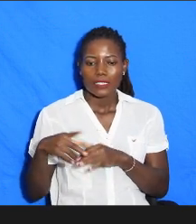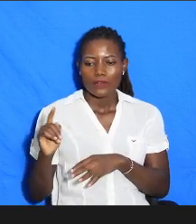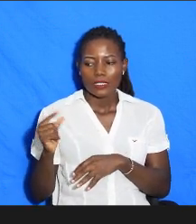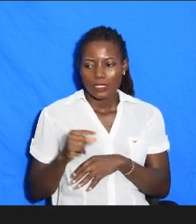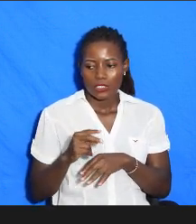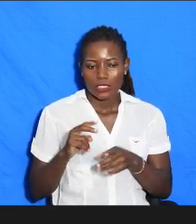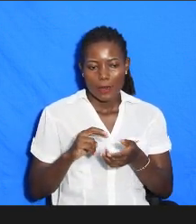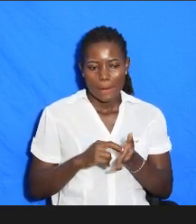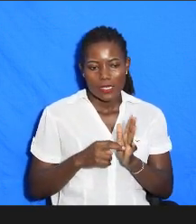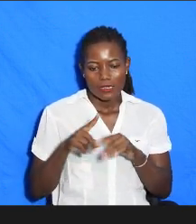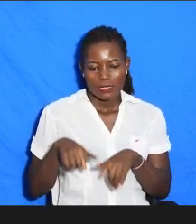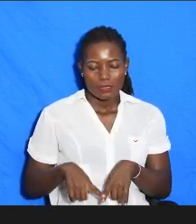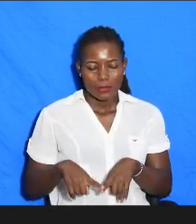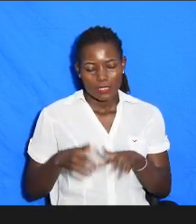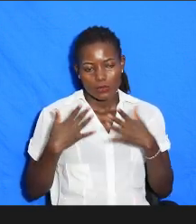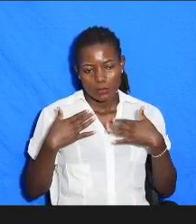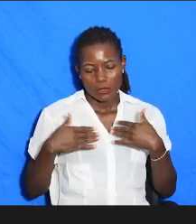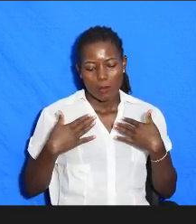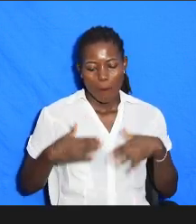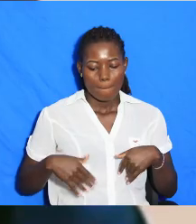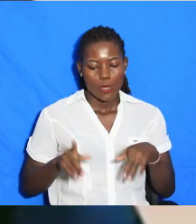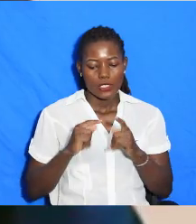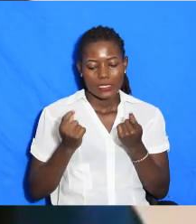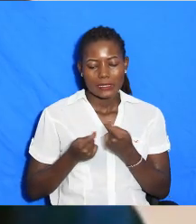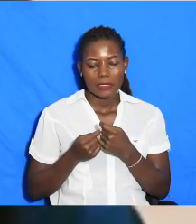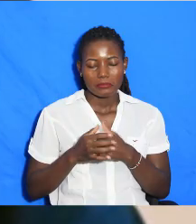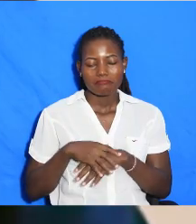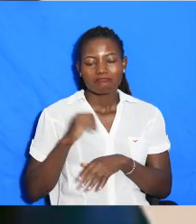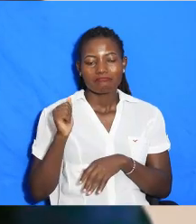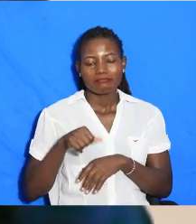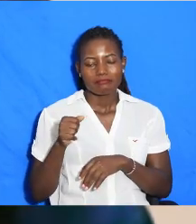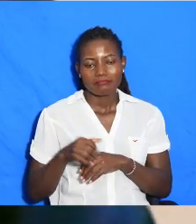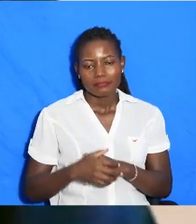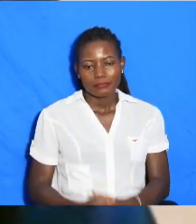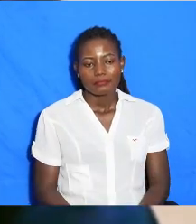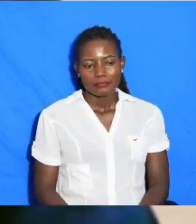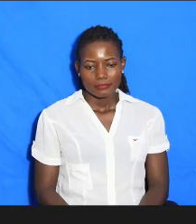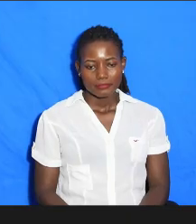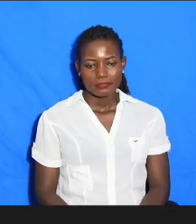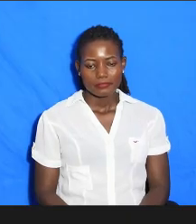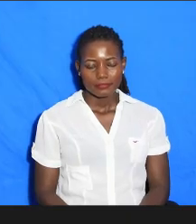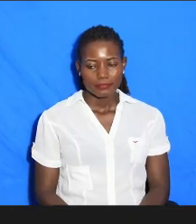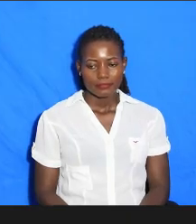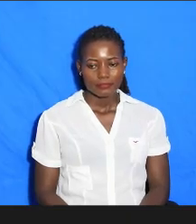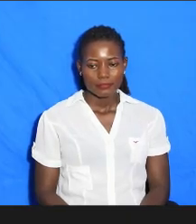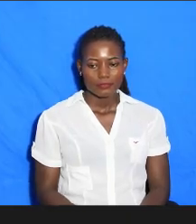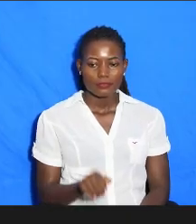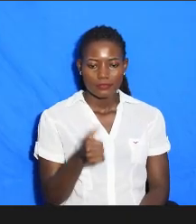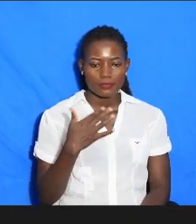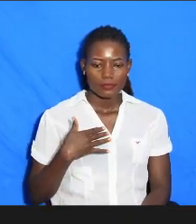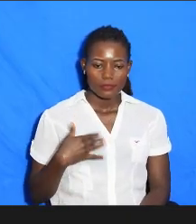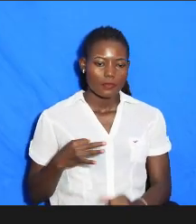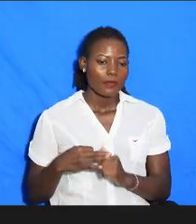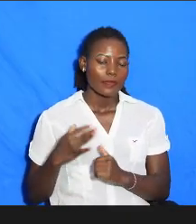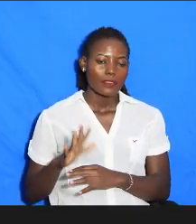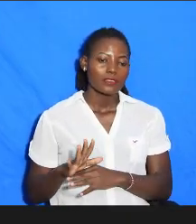with people's body type. Your frame, yeah. Yeah, yeah, it depends with people's body type. So there are people who are